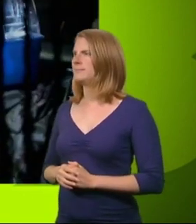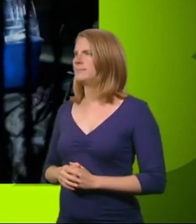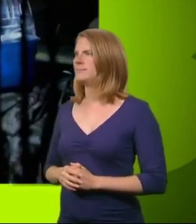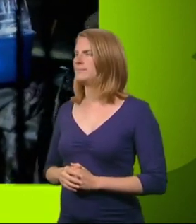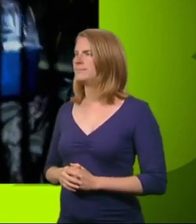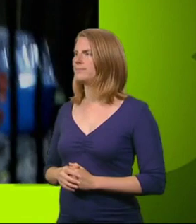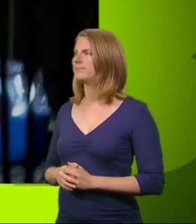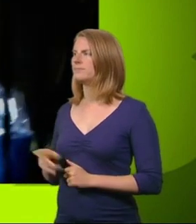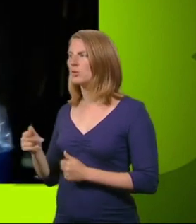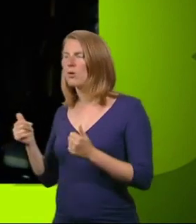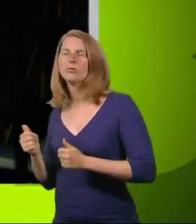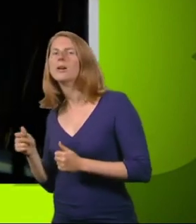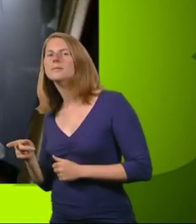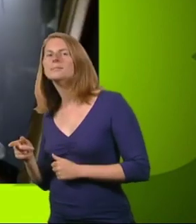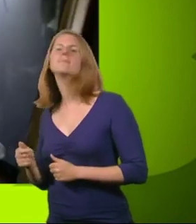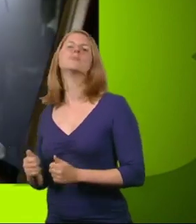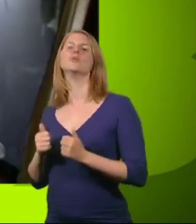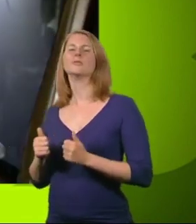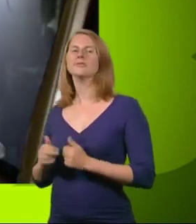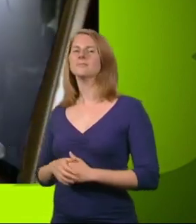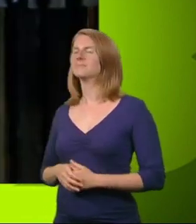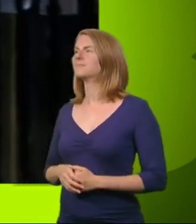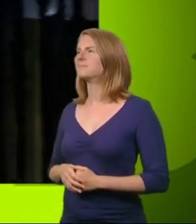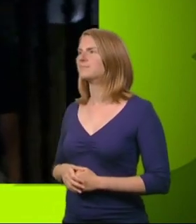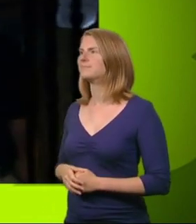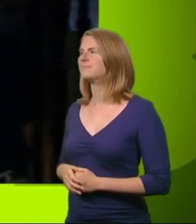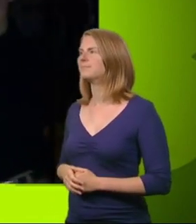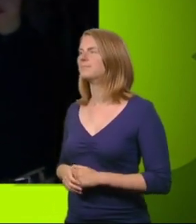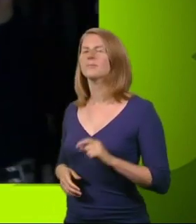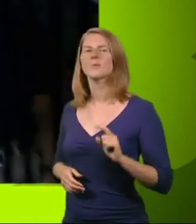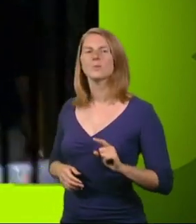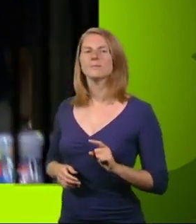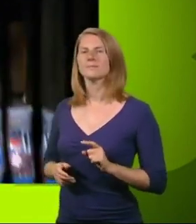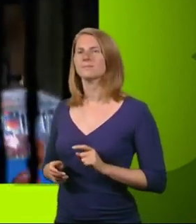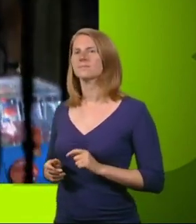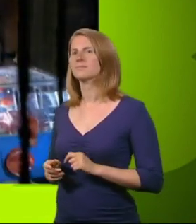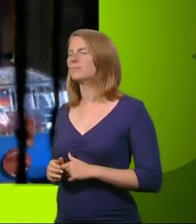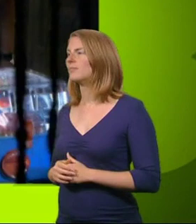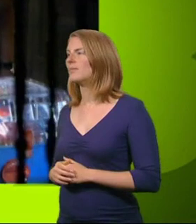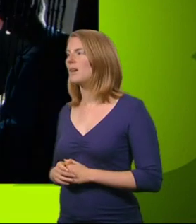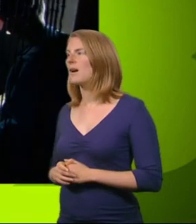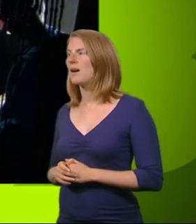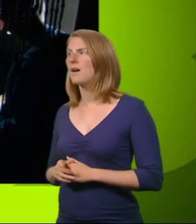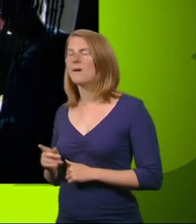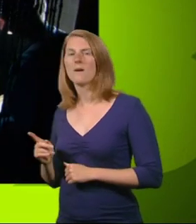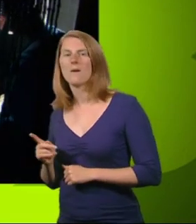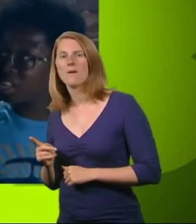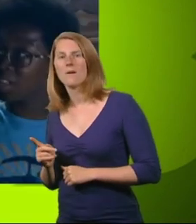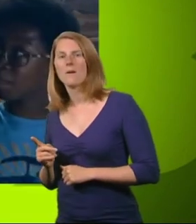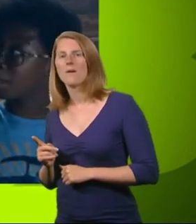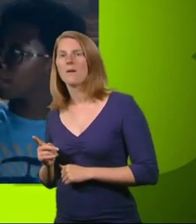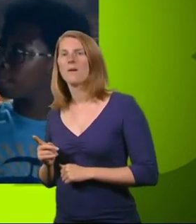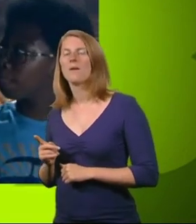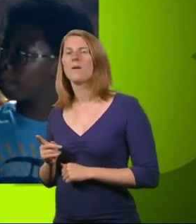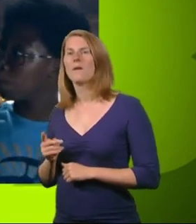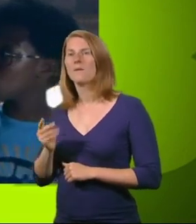alright, Mr. Hamster? Oh, yes, you are. Oh, yes, you are. Hey! Obe!